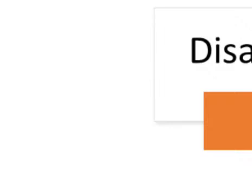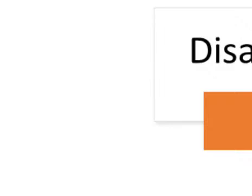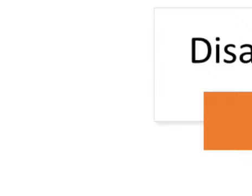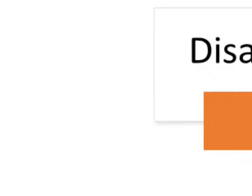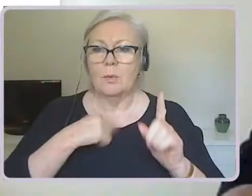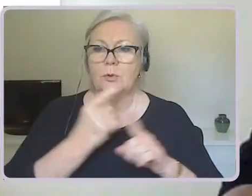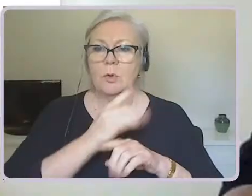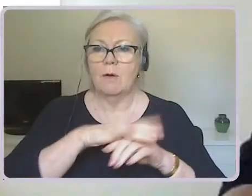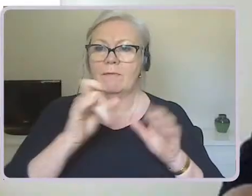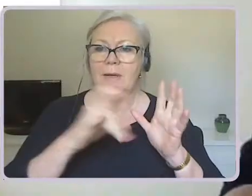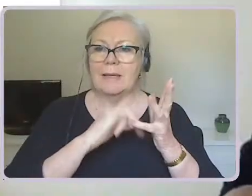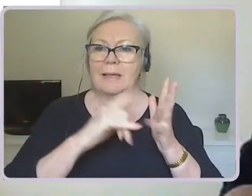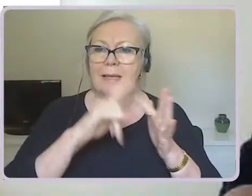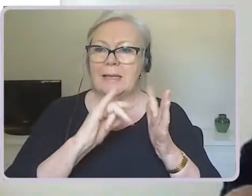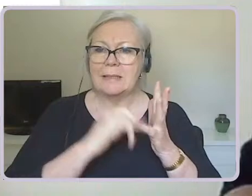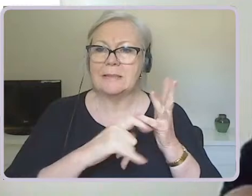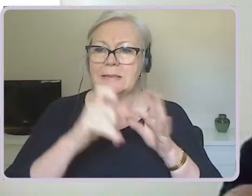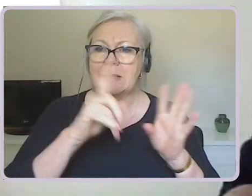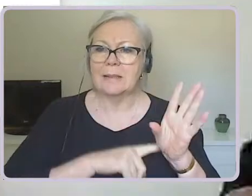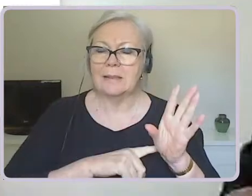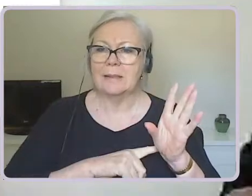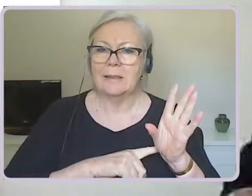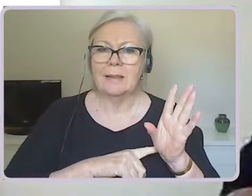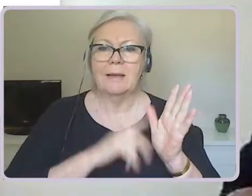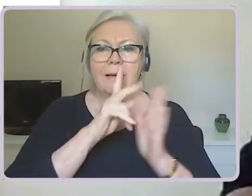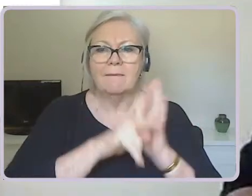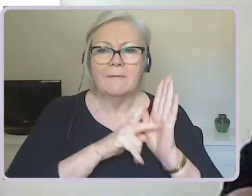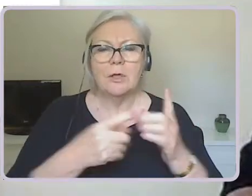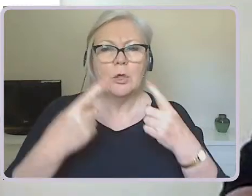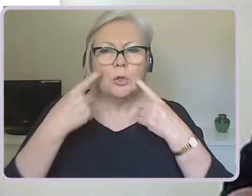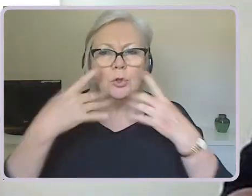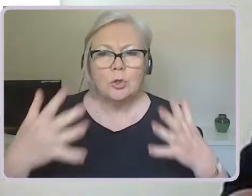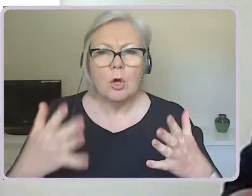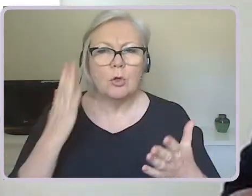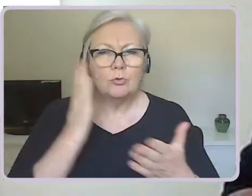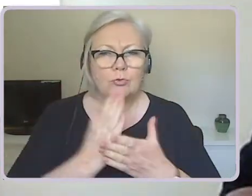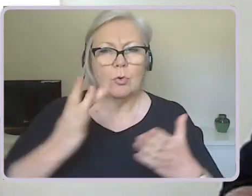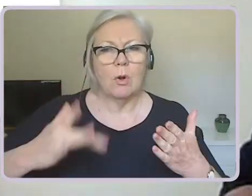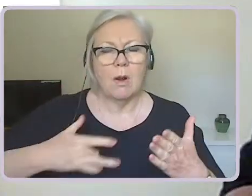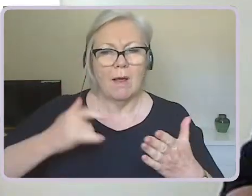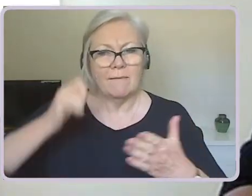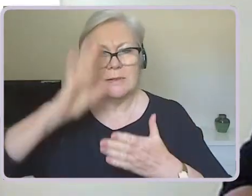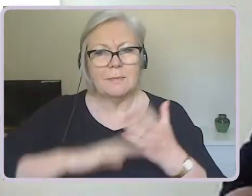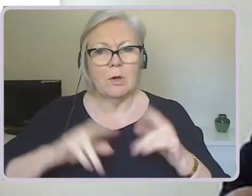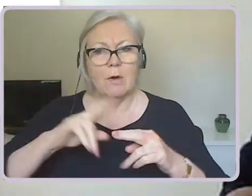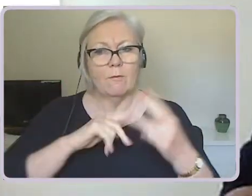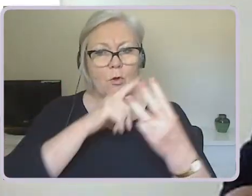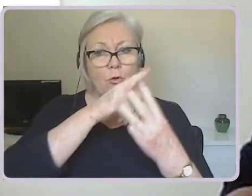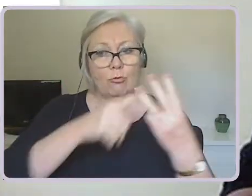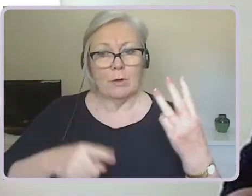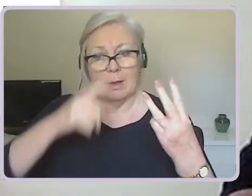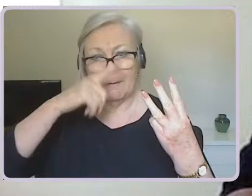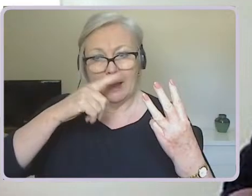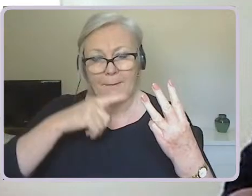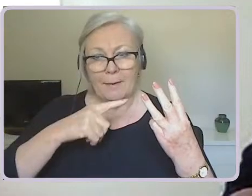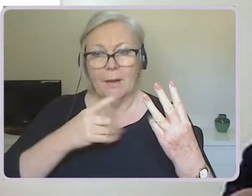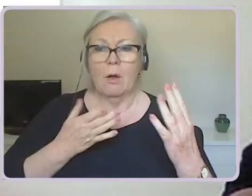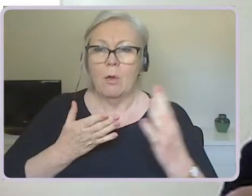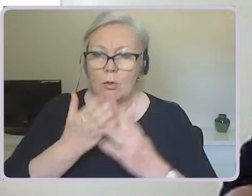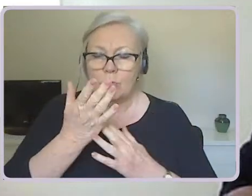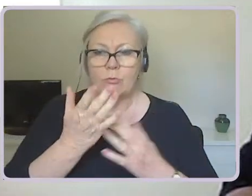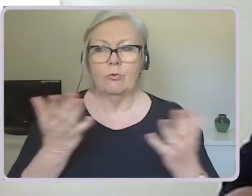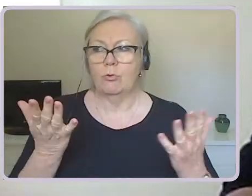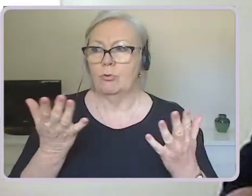video showcasing the real-life stories and impact on 3 people with disabilities in the midst of 2020's